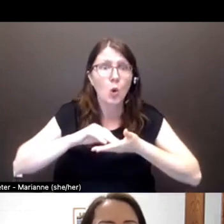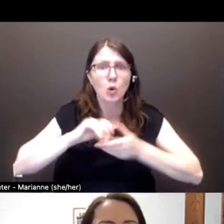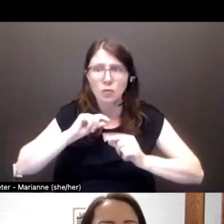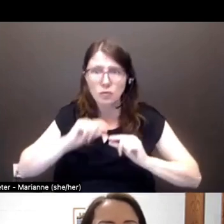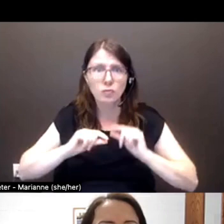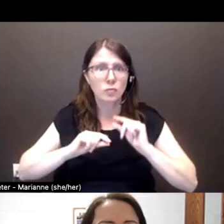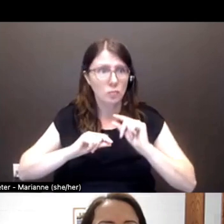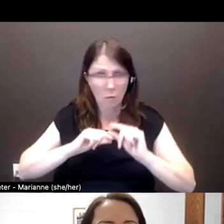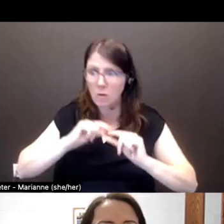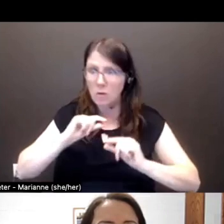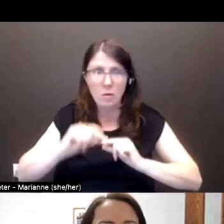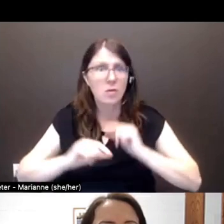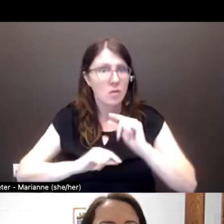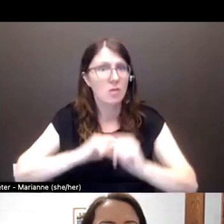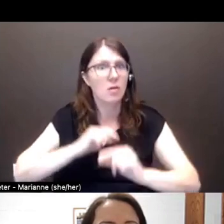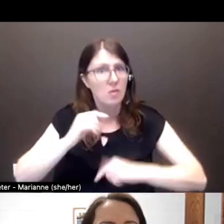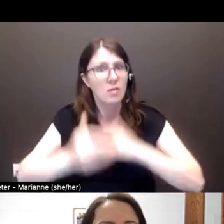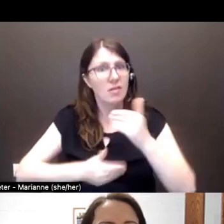worthwhile